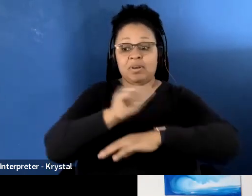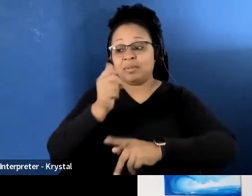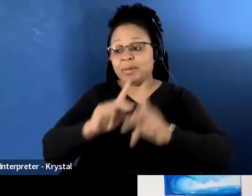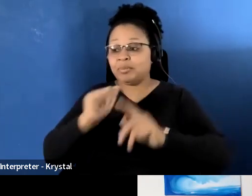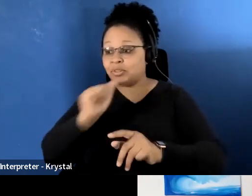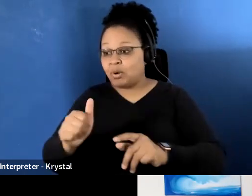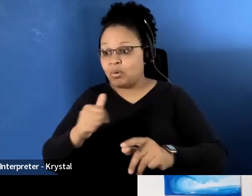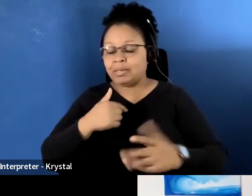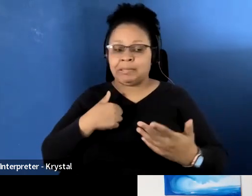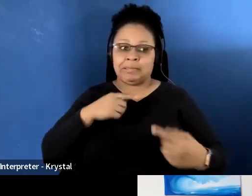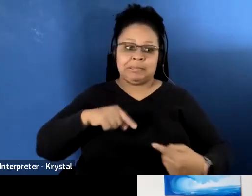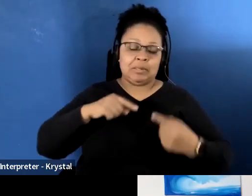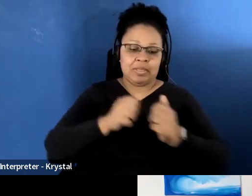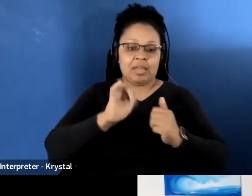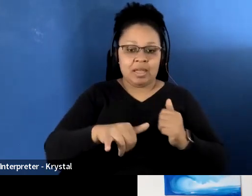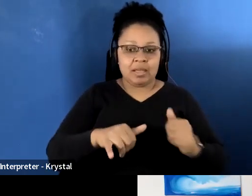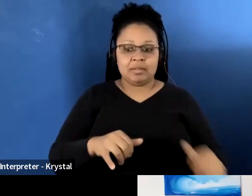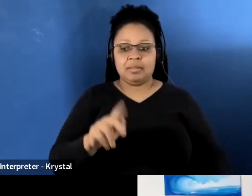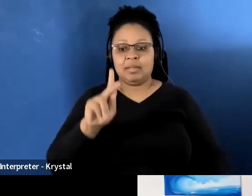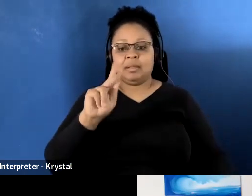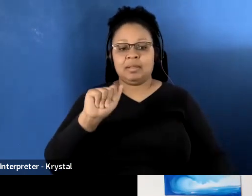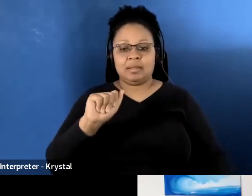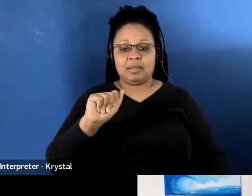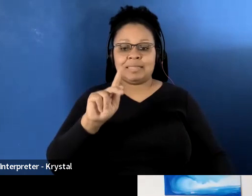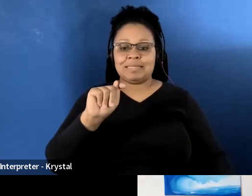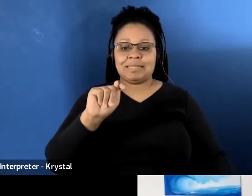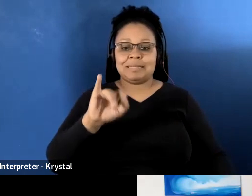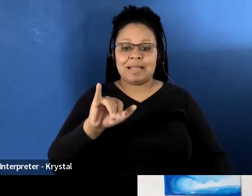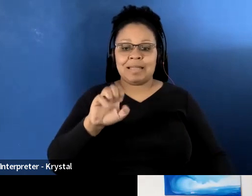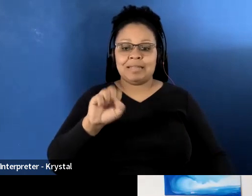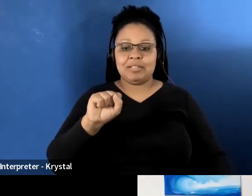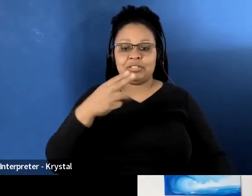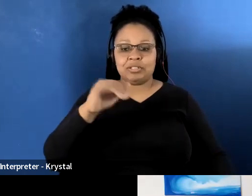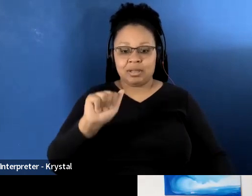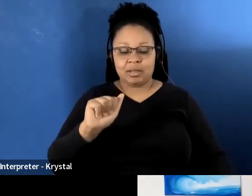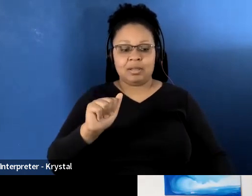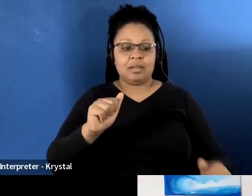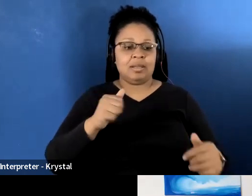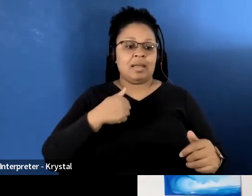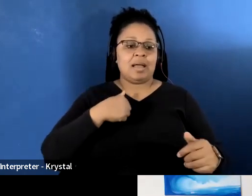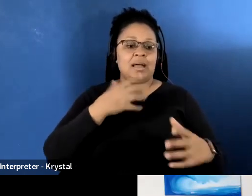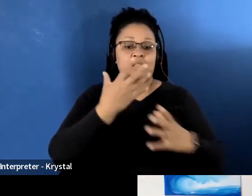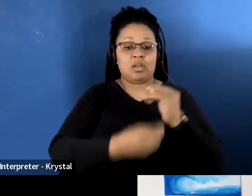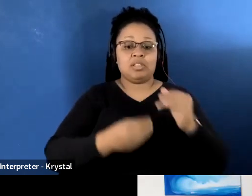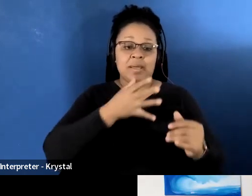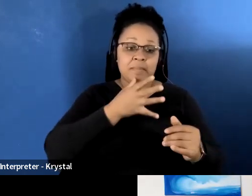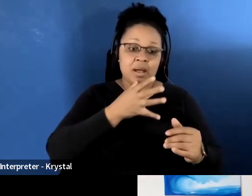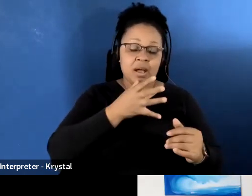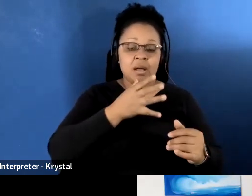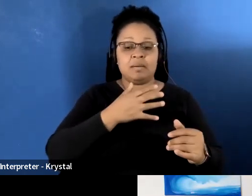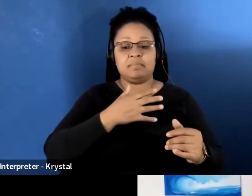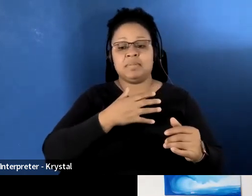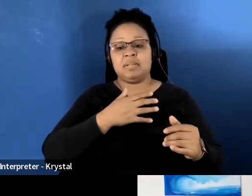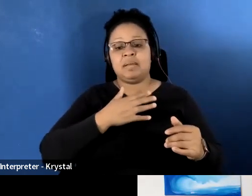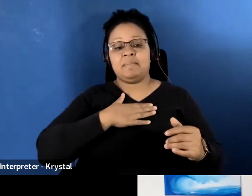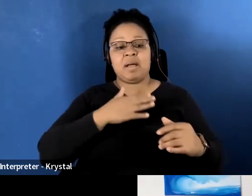struggle mental health, diagnosed with depression and anxiety after losing my mom, and my job was also depressing because I